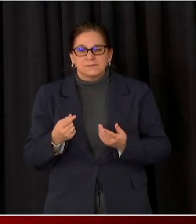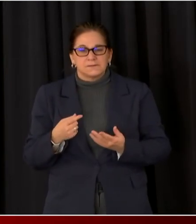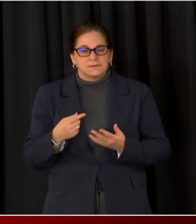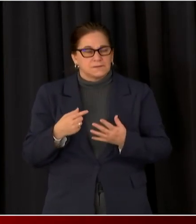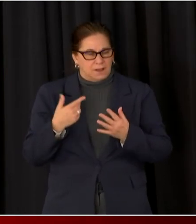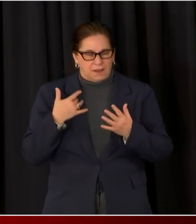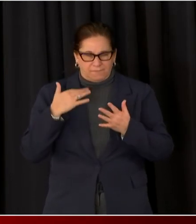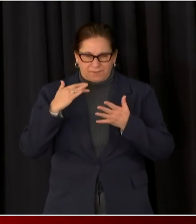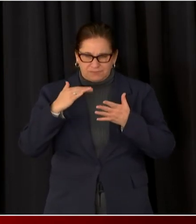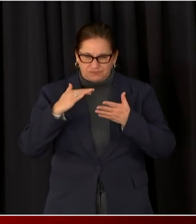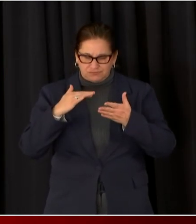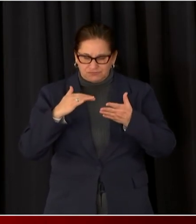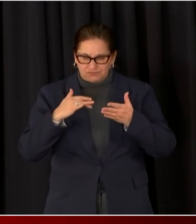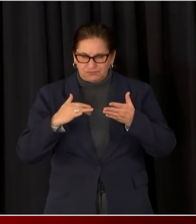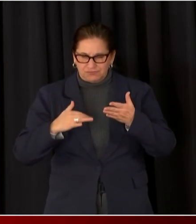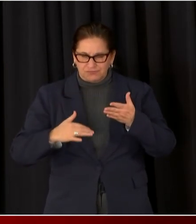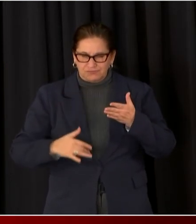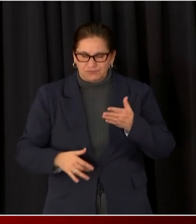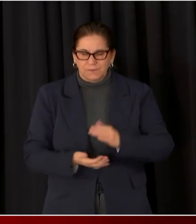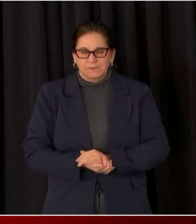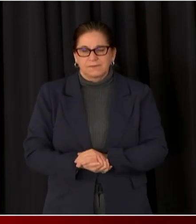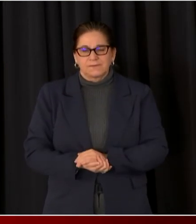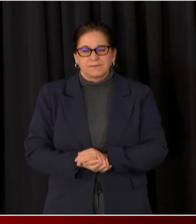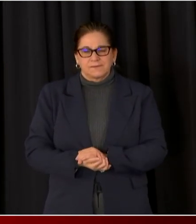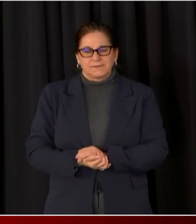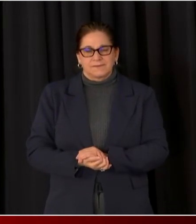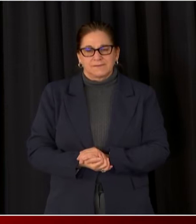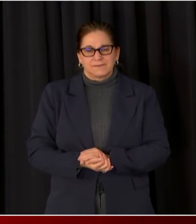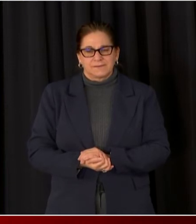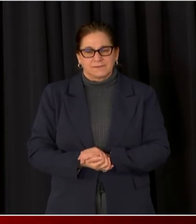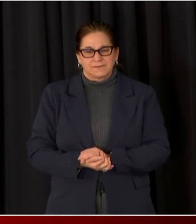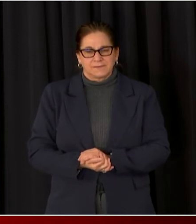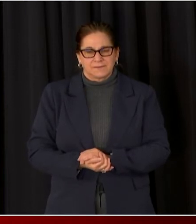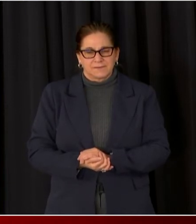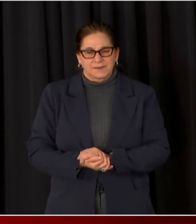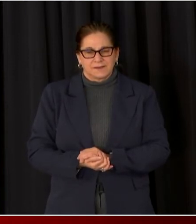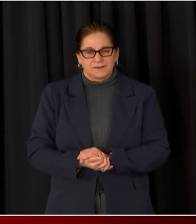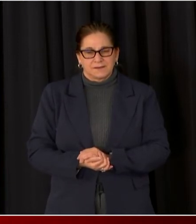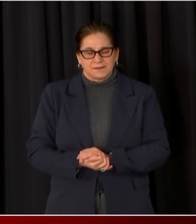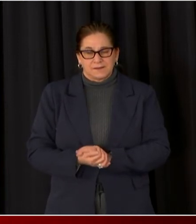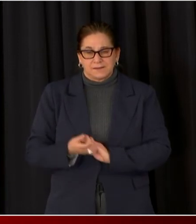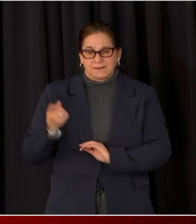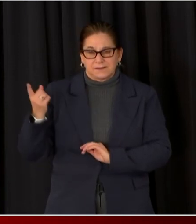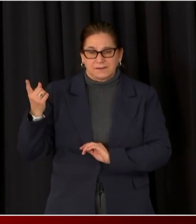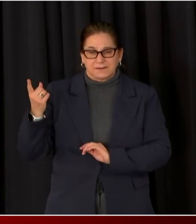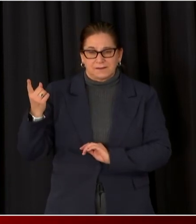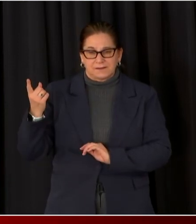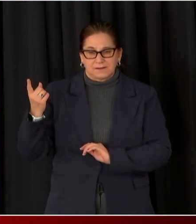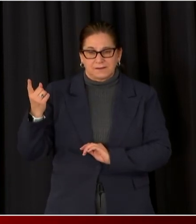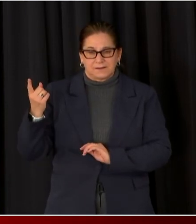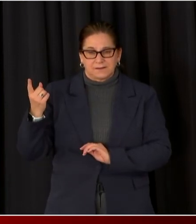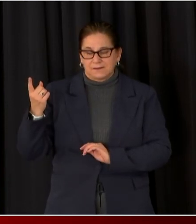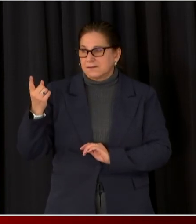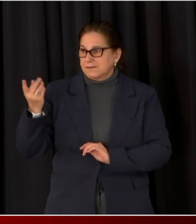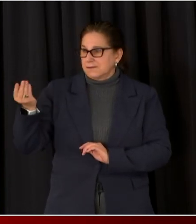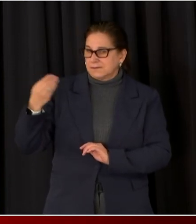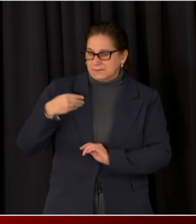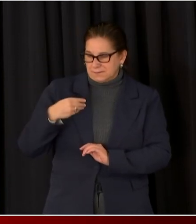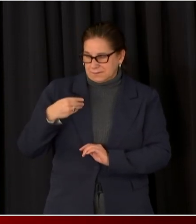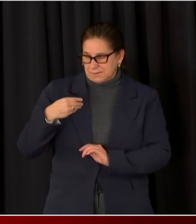to then be fully trained to administer vaccines. So while logistically vaccine may be able to